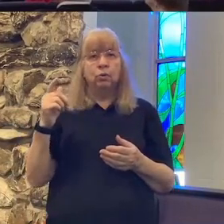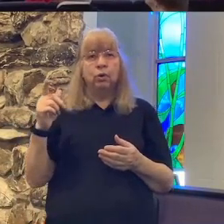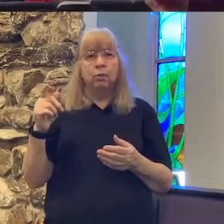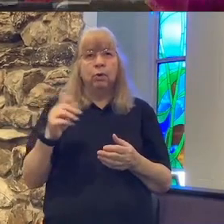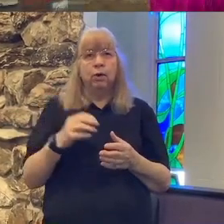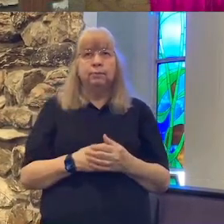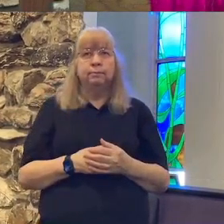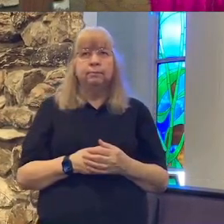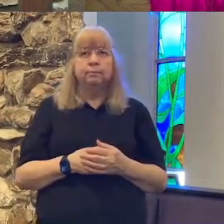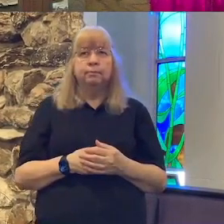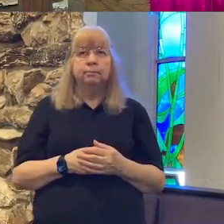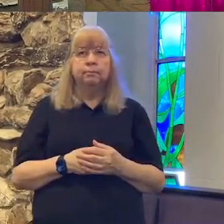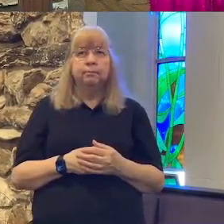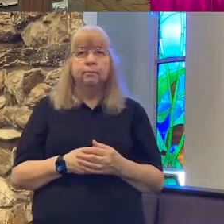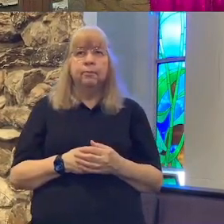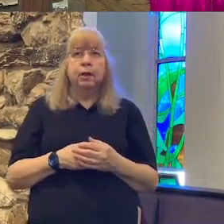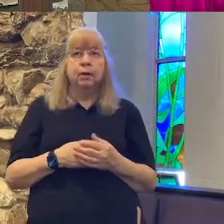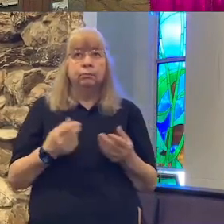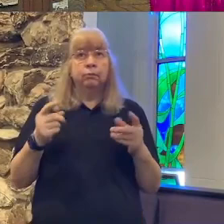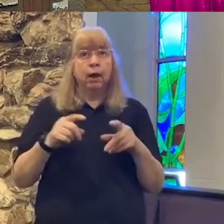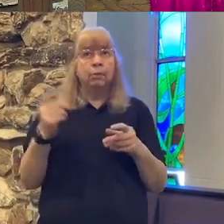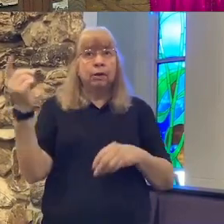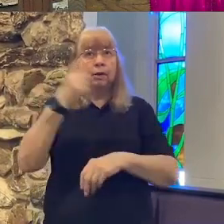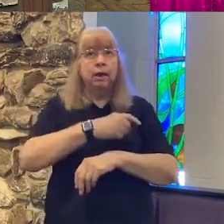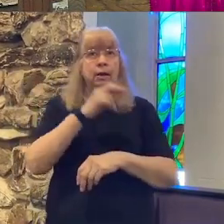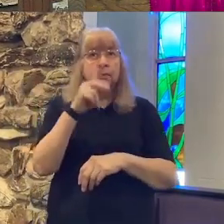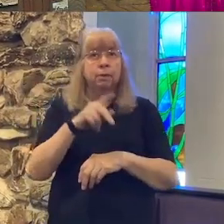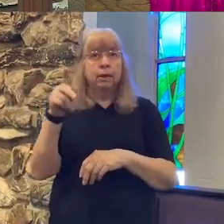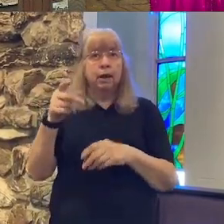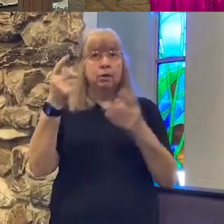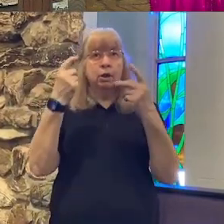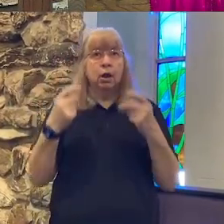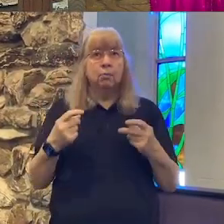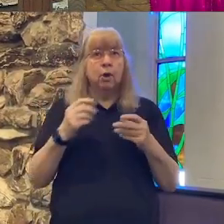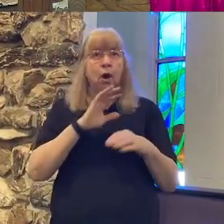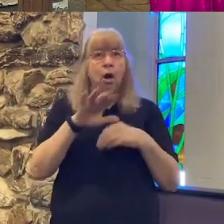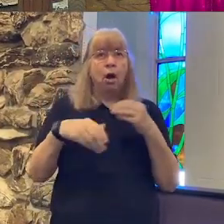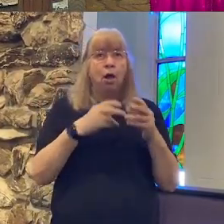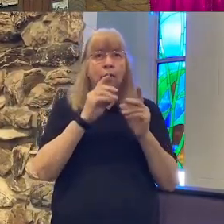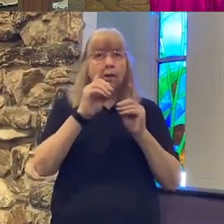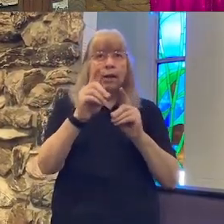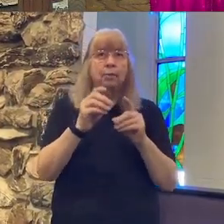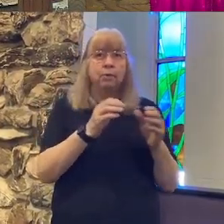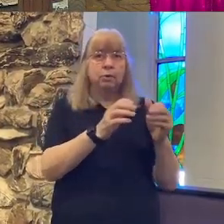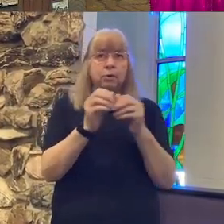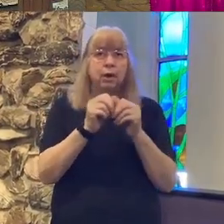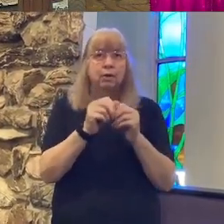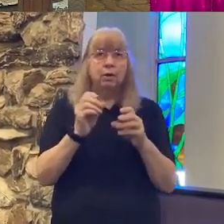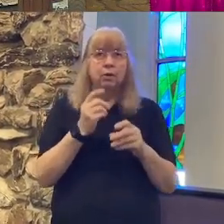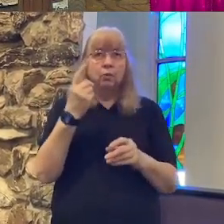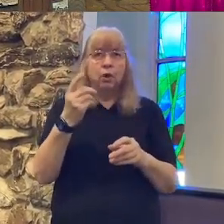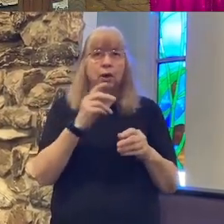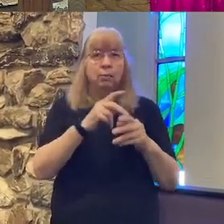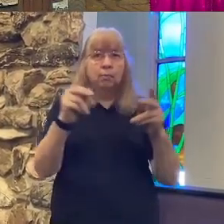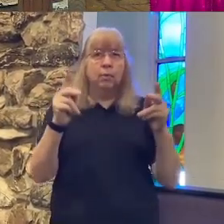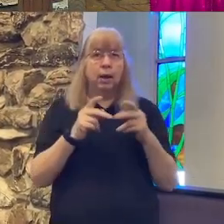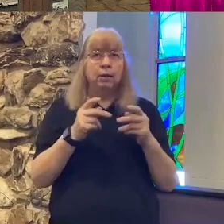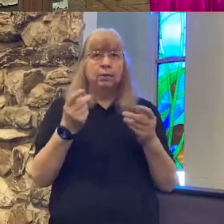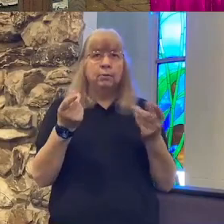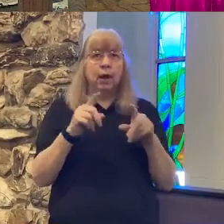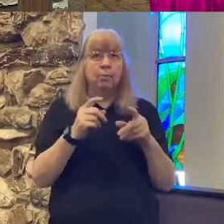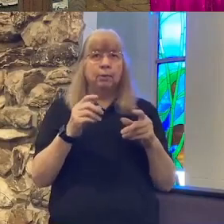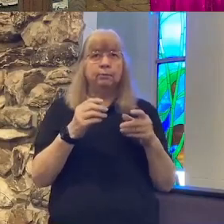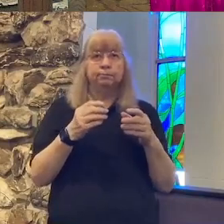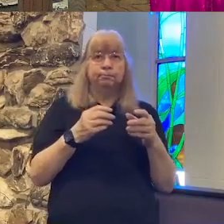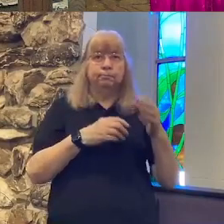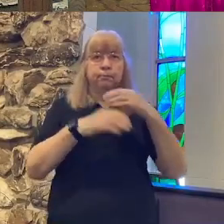3:21. When the day of Pentecost had come, they were all together in one place. And suddenly from heaven there came a